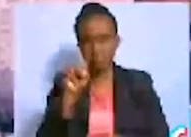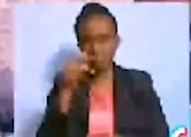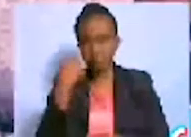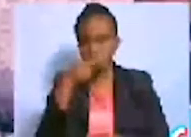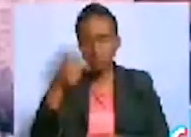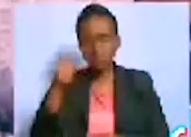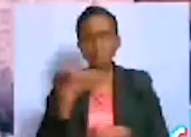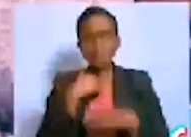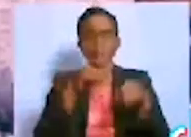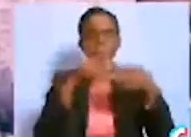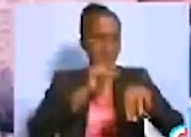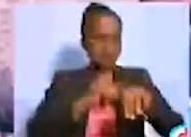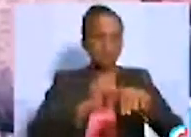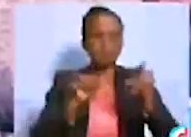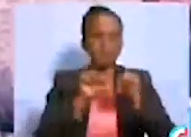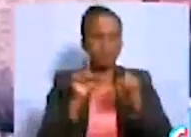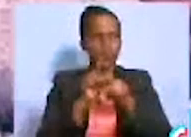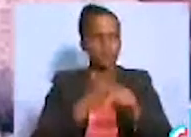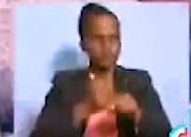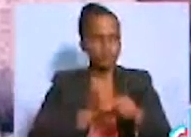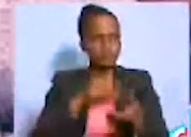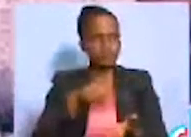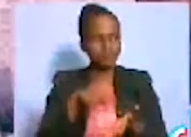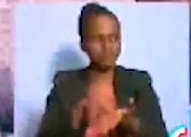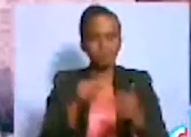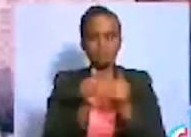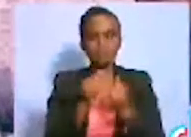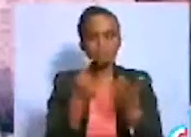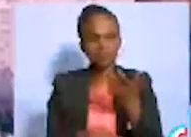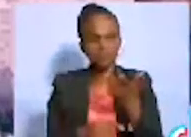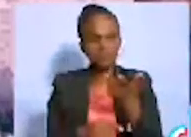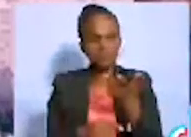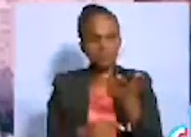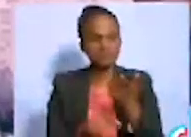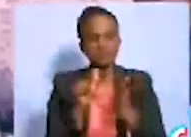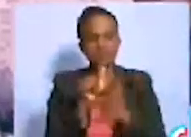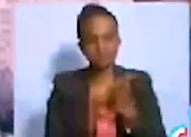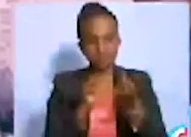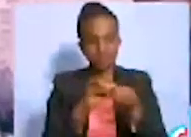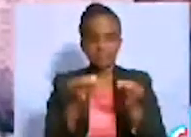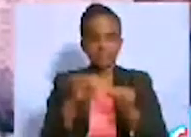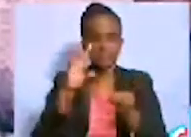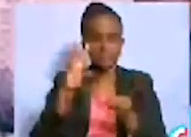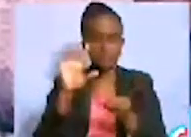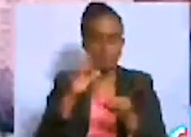who has been given the privilege, and by the way, I'm standing in terms of standing order number